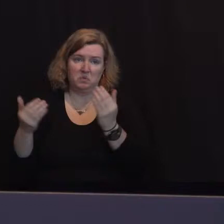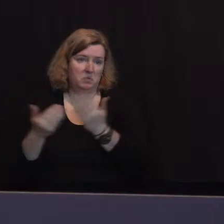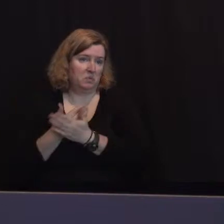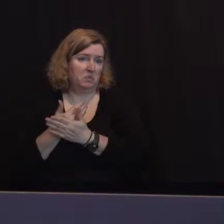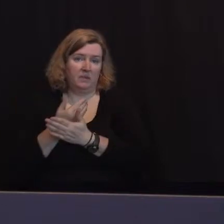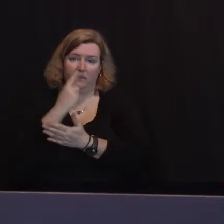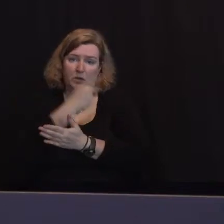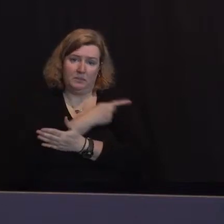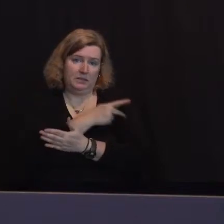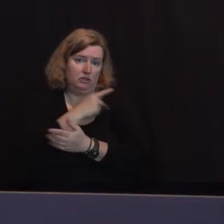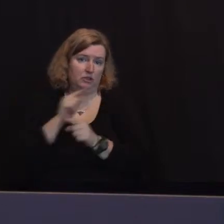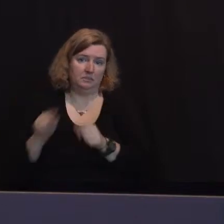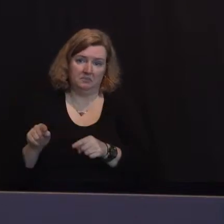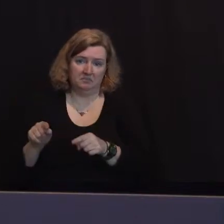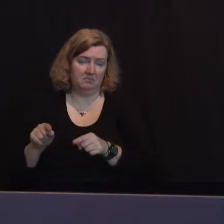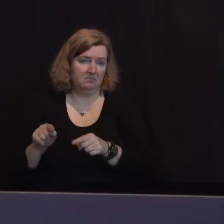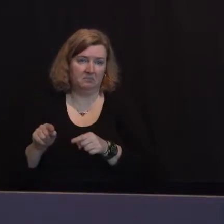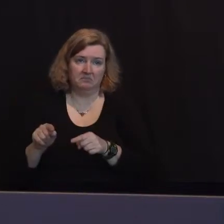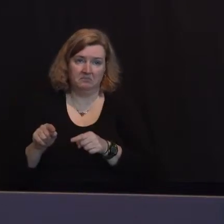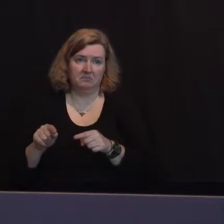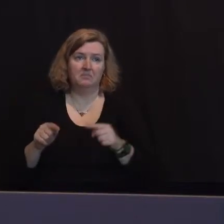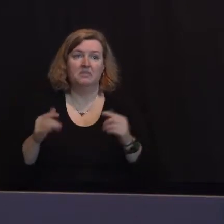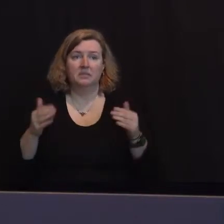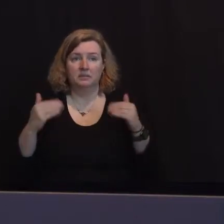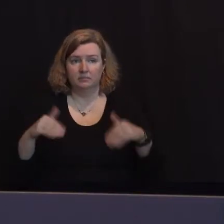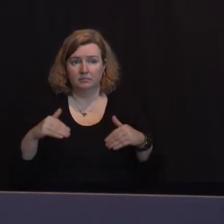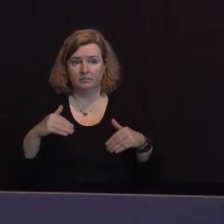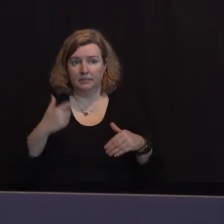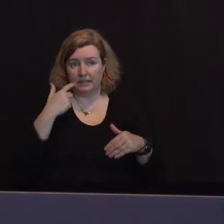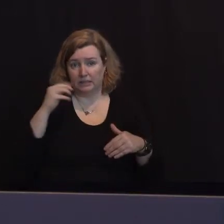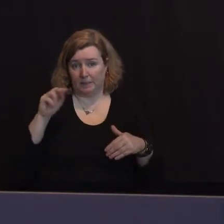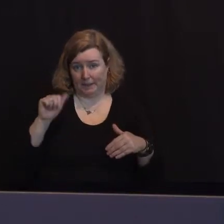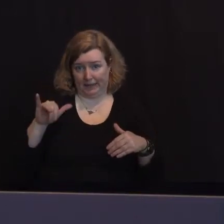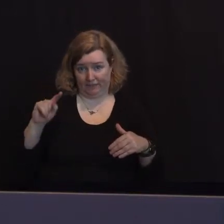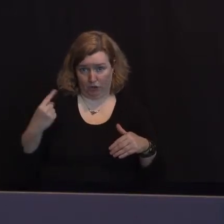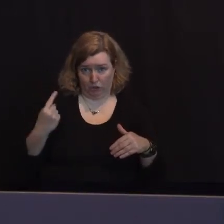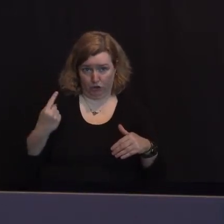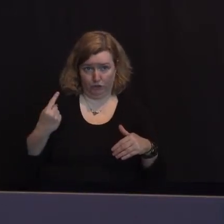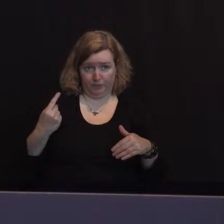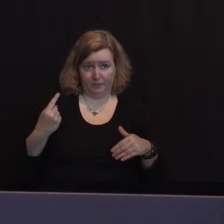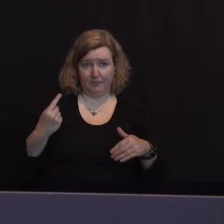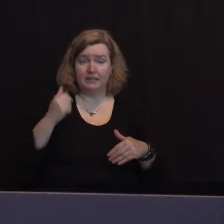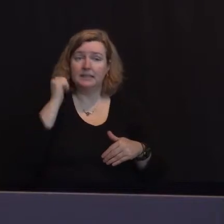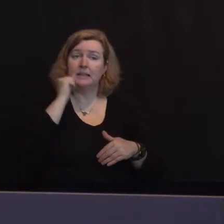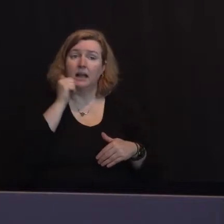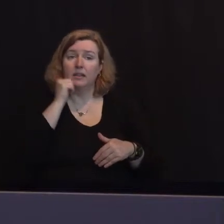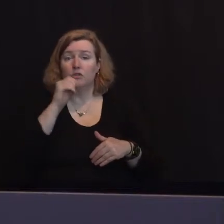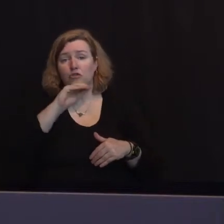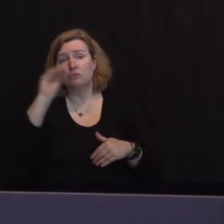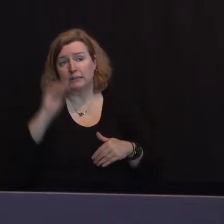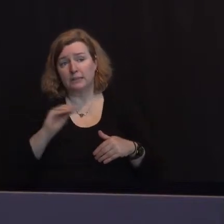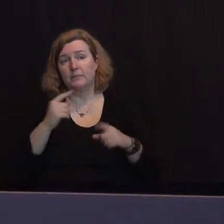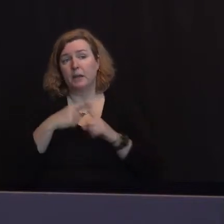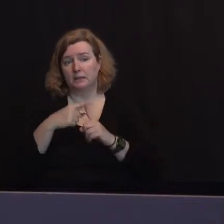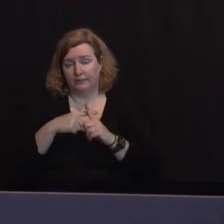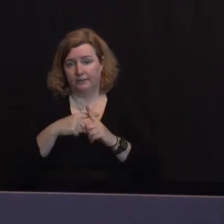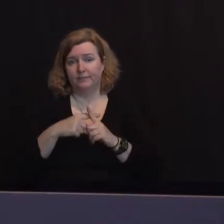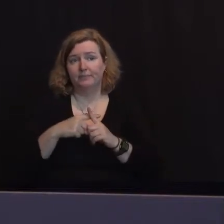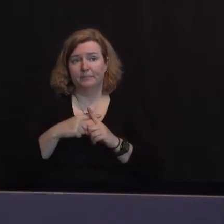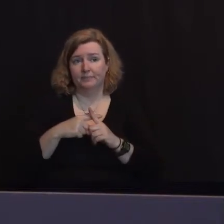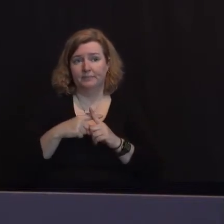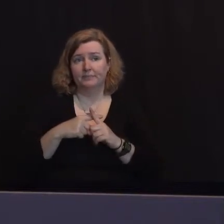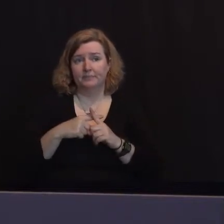the, as of May 1st, 2021, the daily percent positivity for the entire state